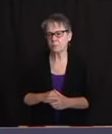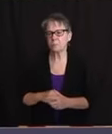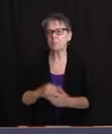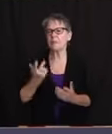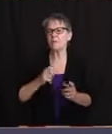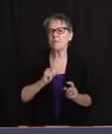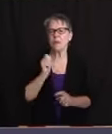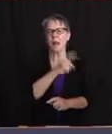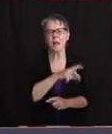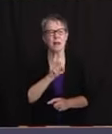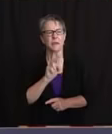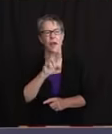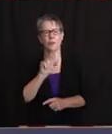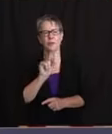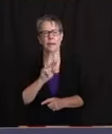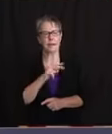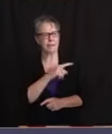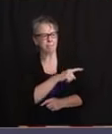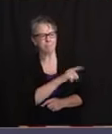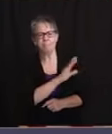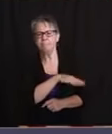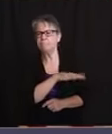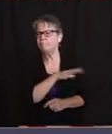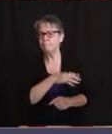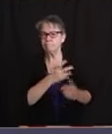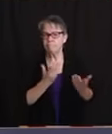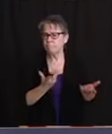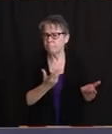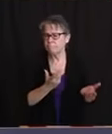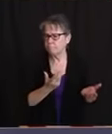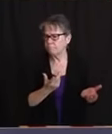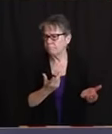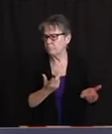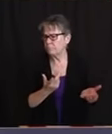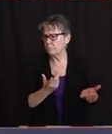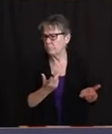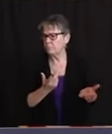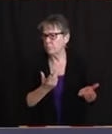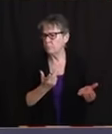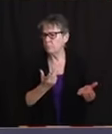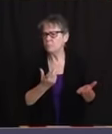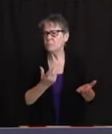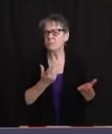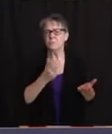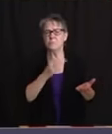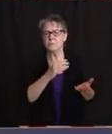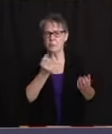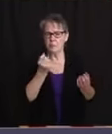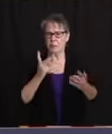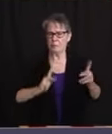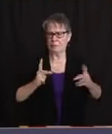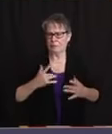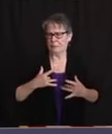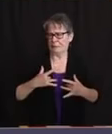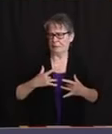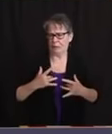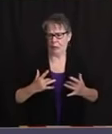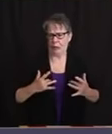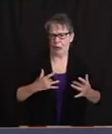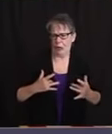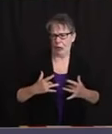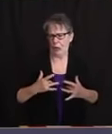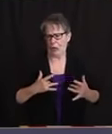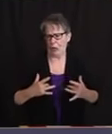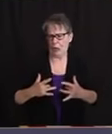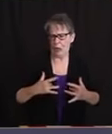reality that hit today, like we saw this, there's a lot of concern about the Lake of the Ozarks and the gathering outside of St.